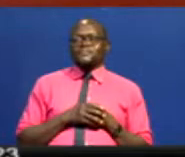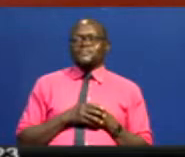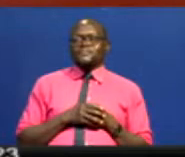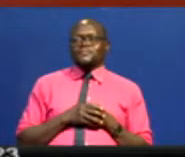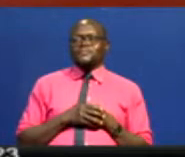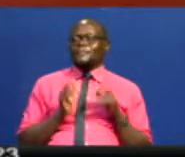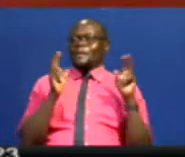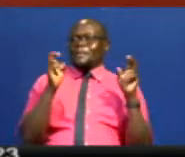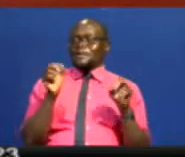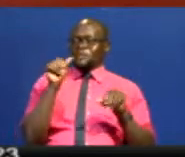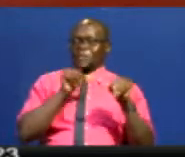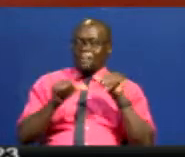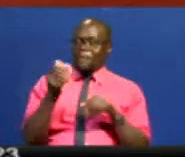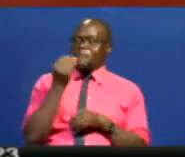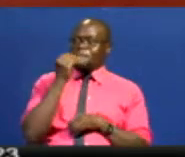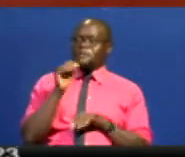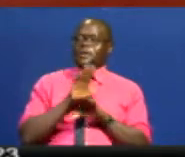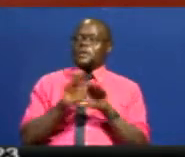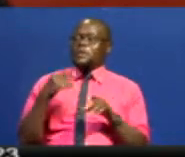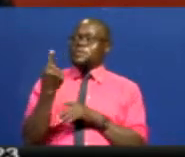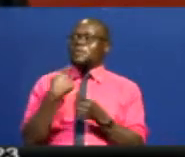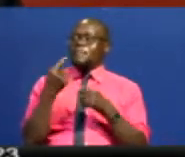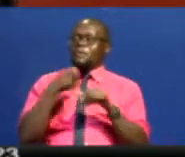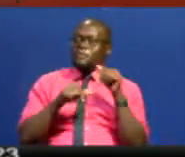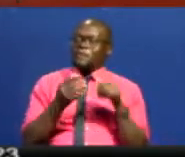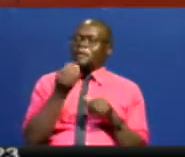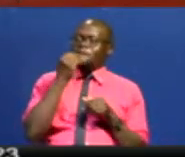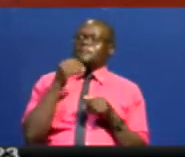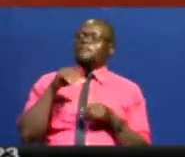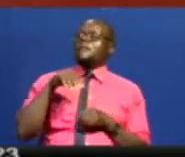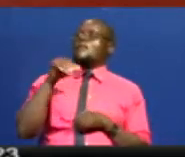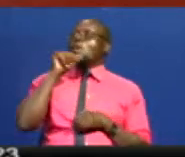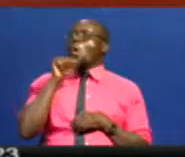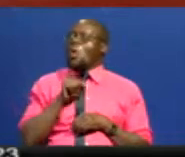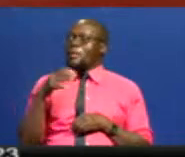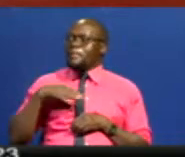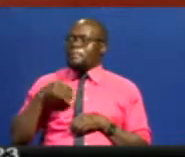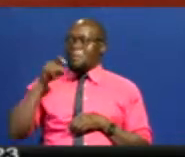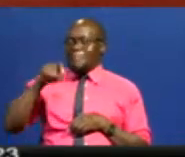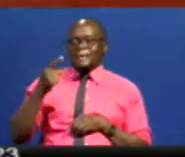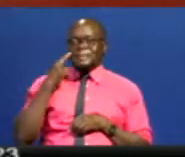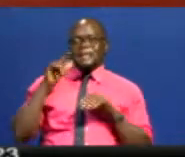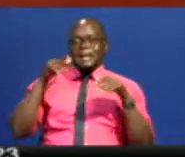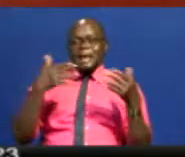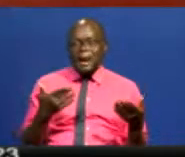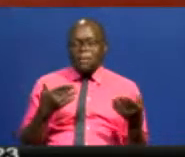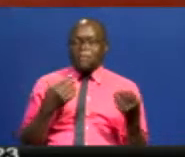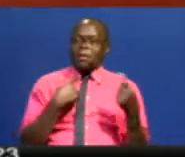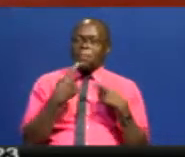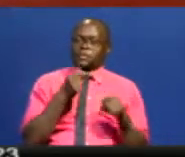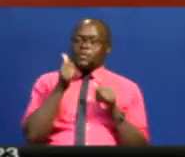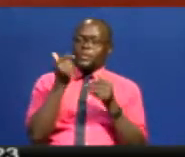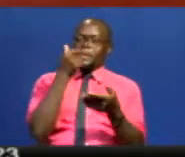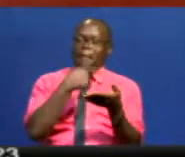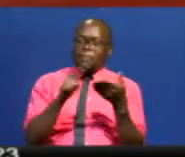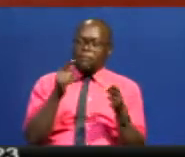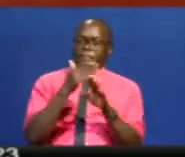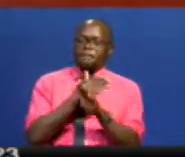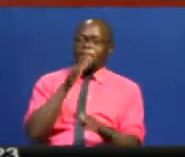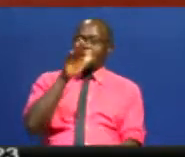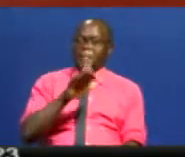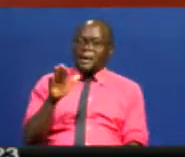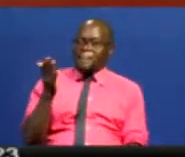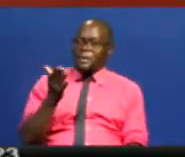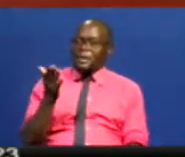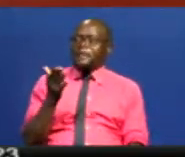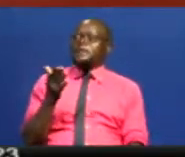the issue about food does not only talk about food for adults. We need to see how the motion which passed before this parliament,